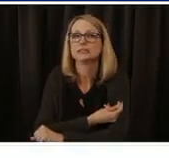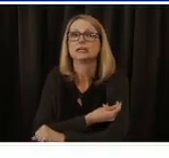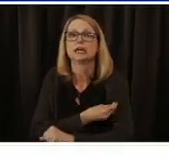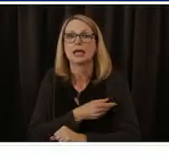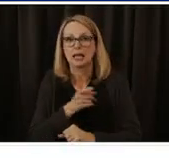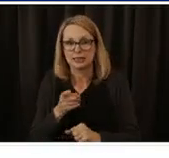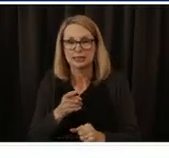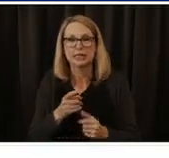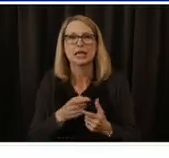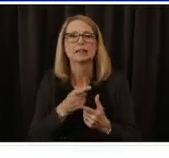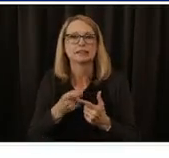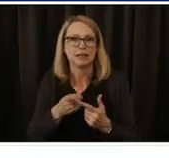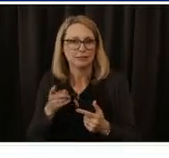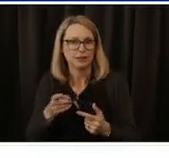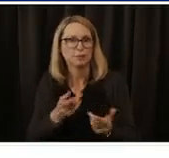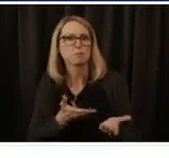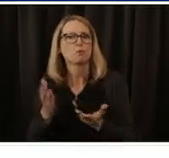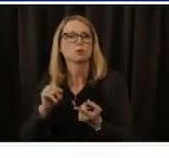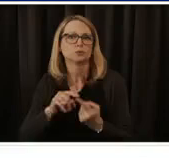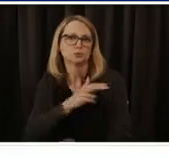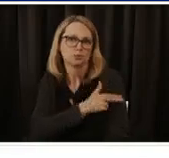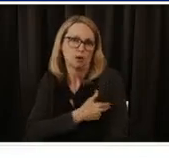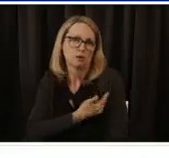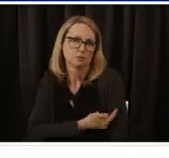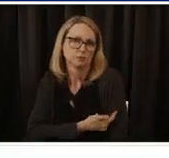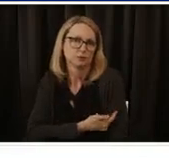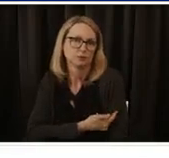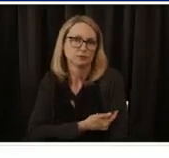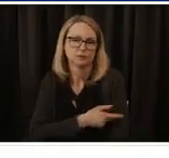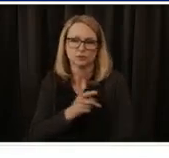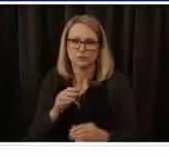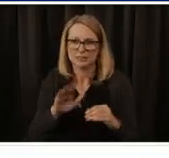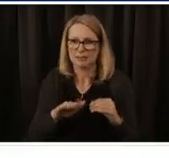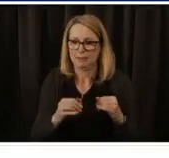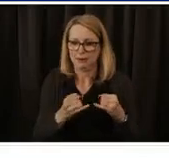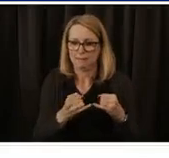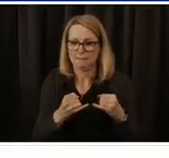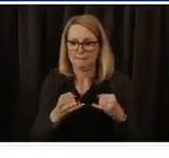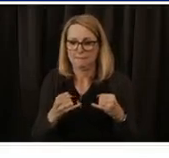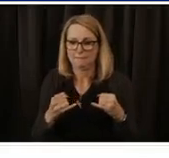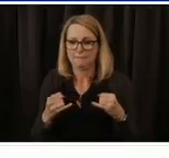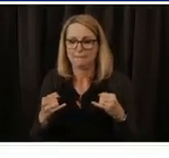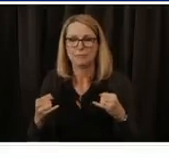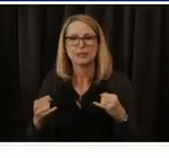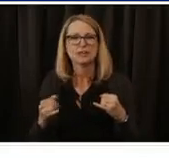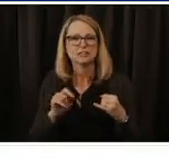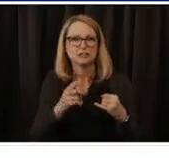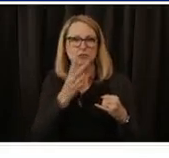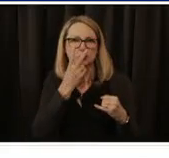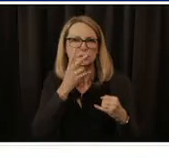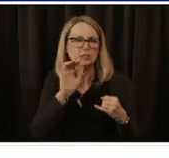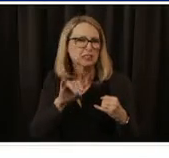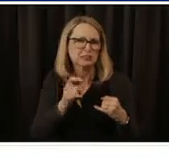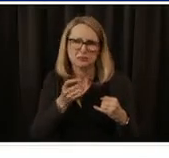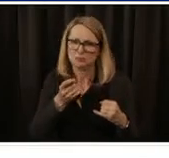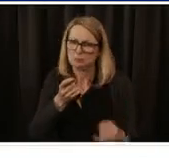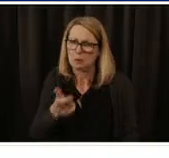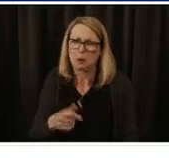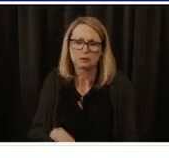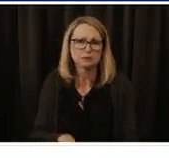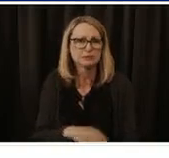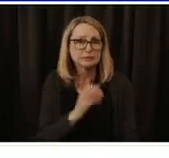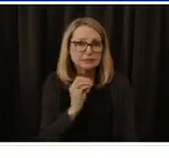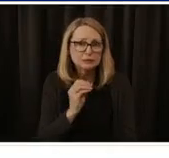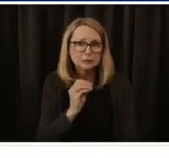then go on to develop infection and then get admitted to the hospital. So what you'll see here is those daily values that are very small, 0, 1